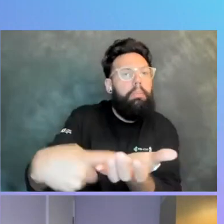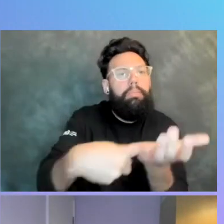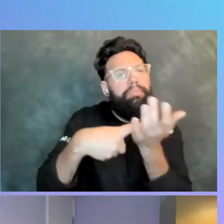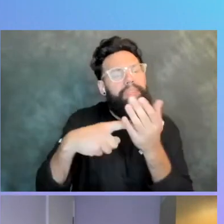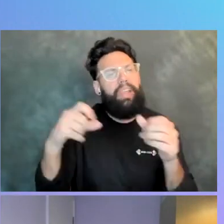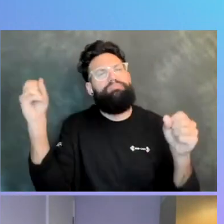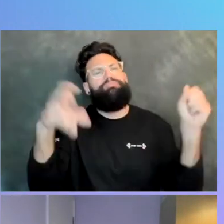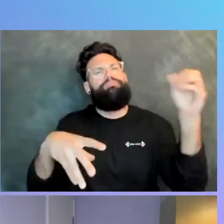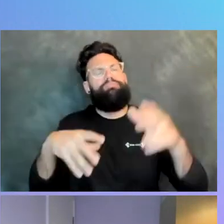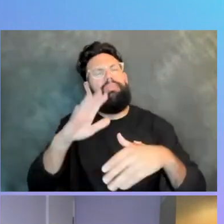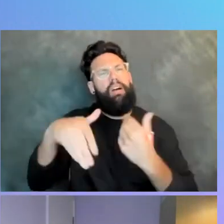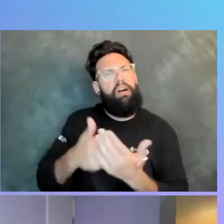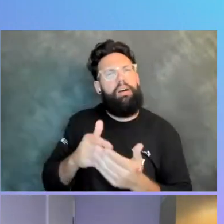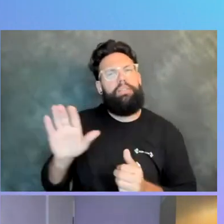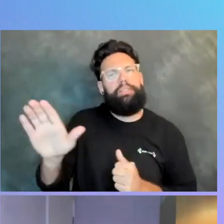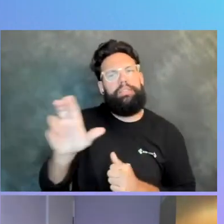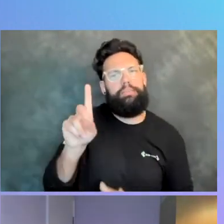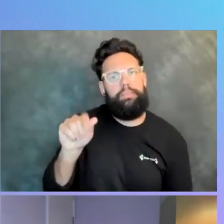from.